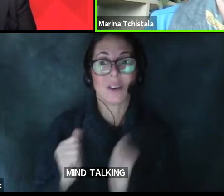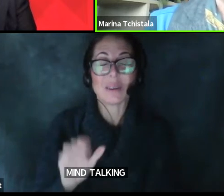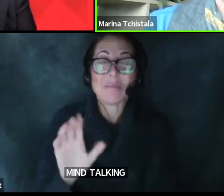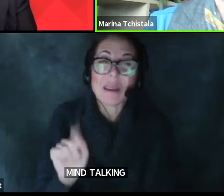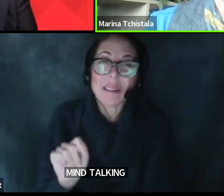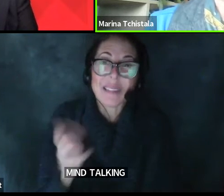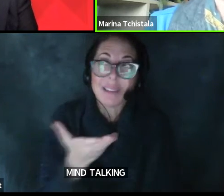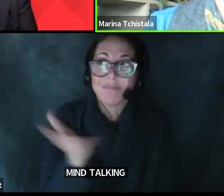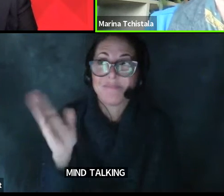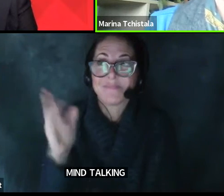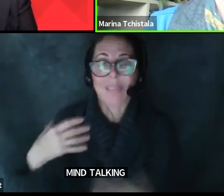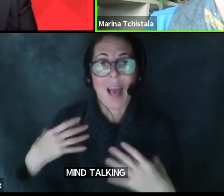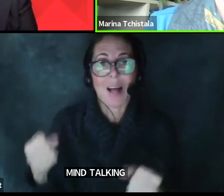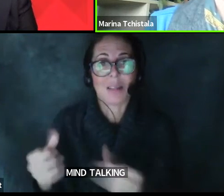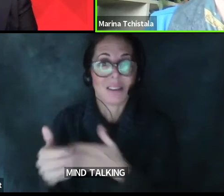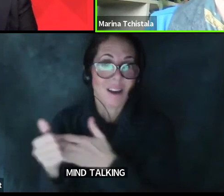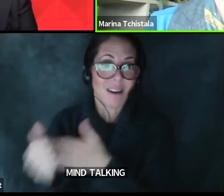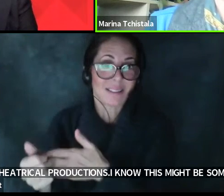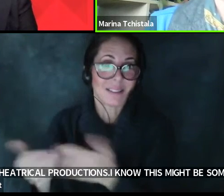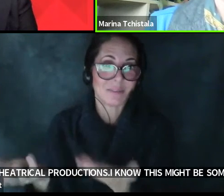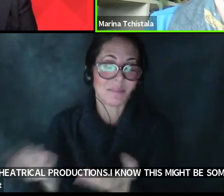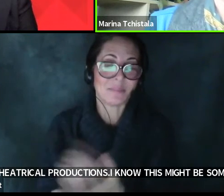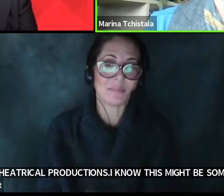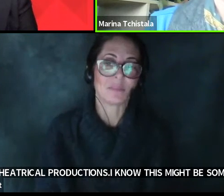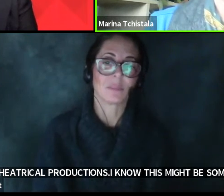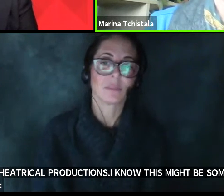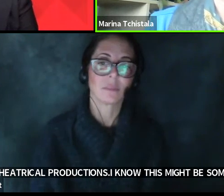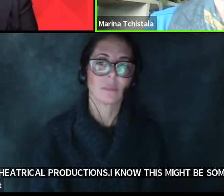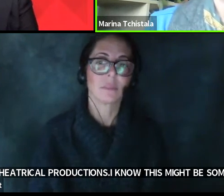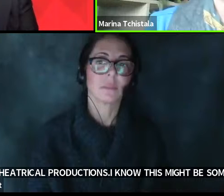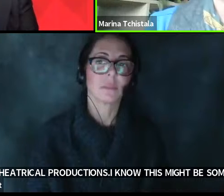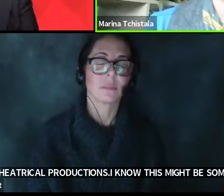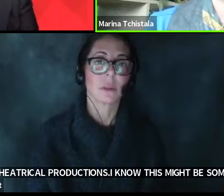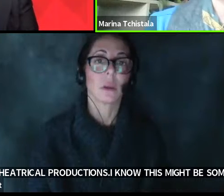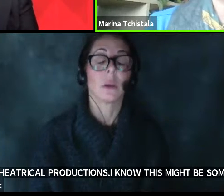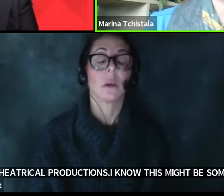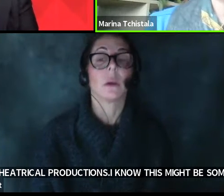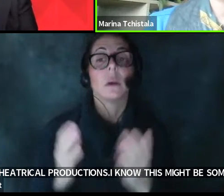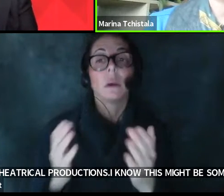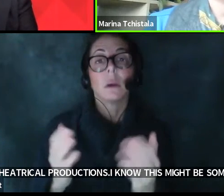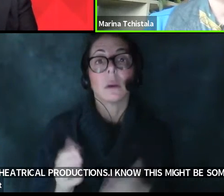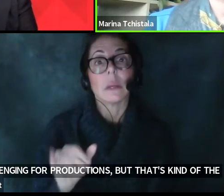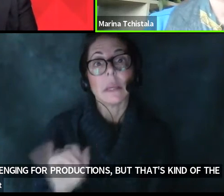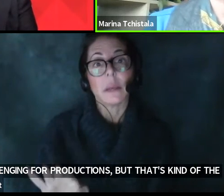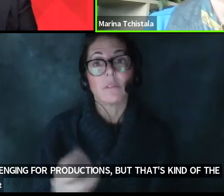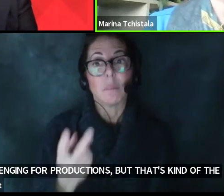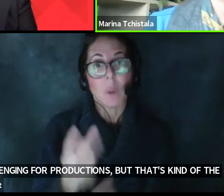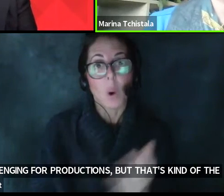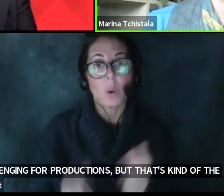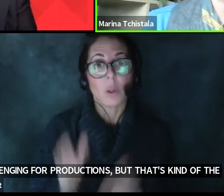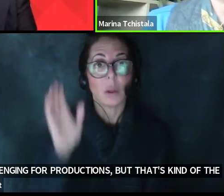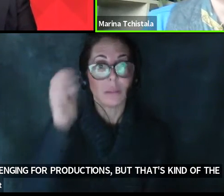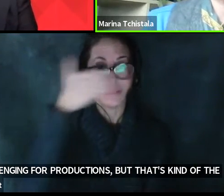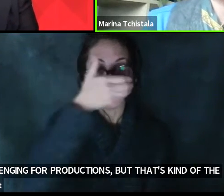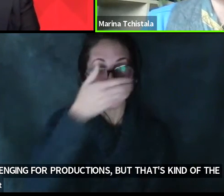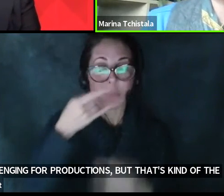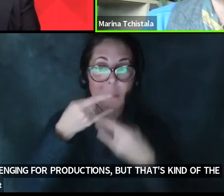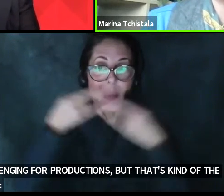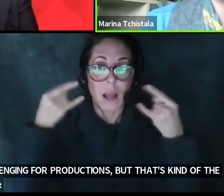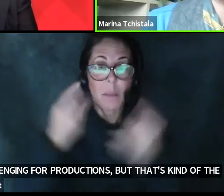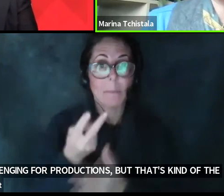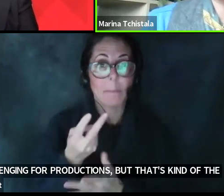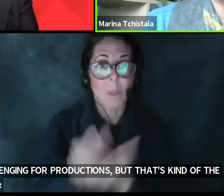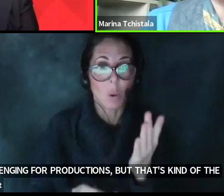follow. uh, Wearing visor and mask. I'm not so again,